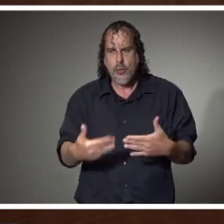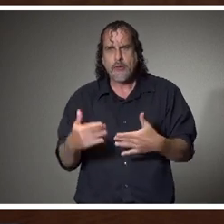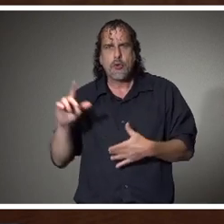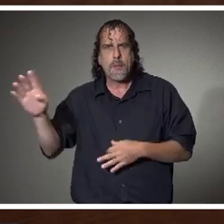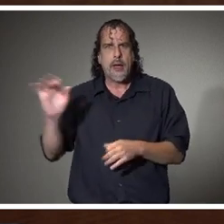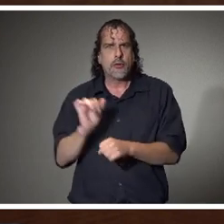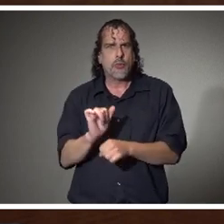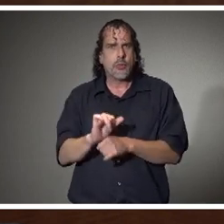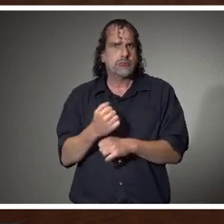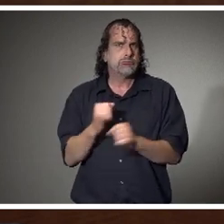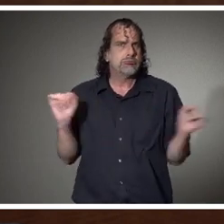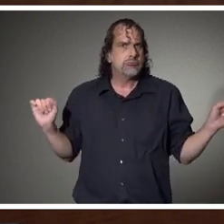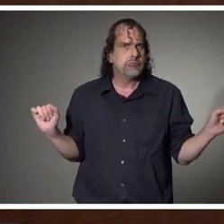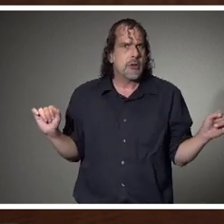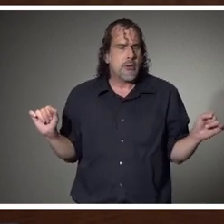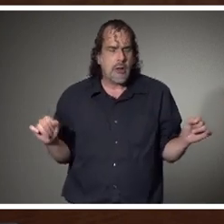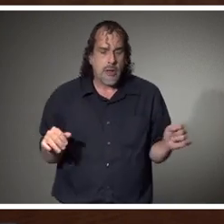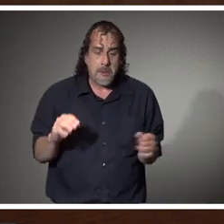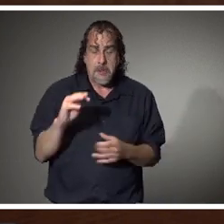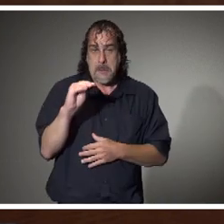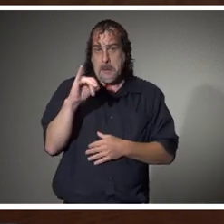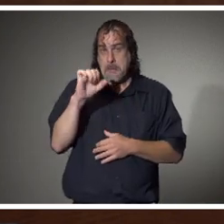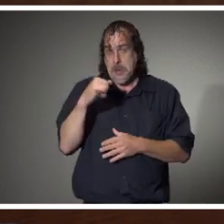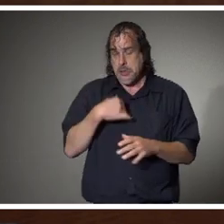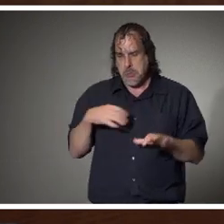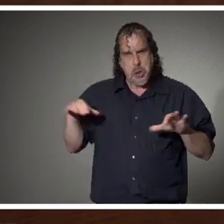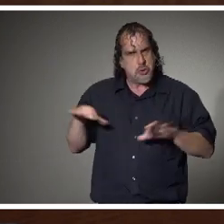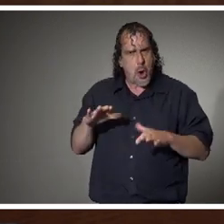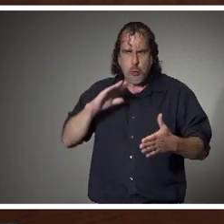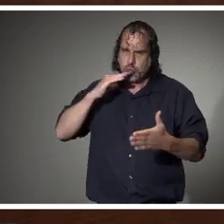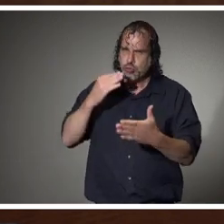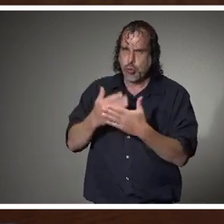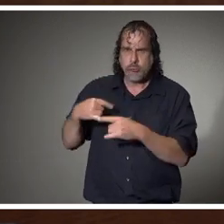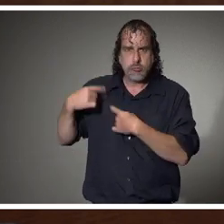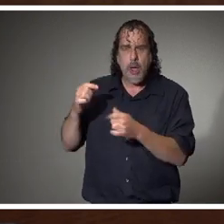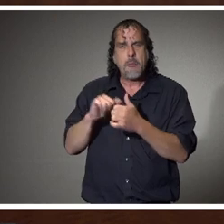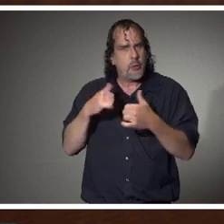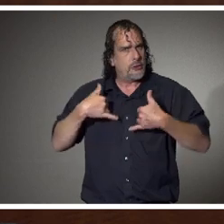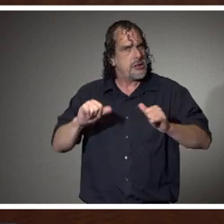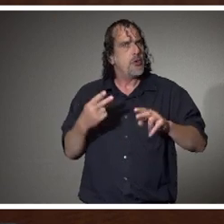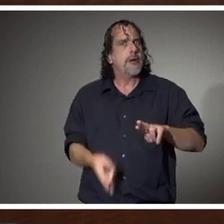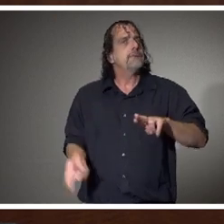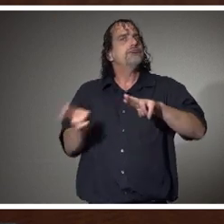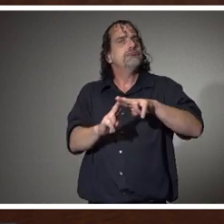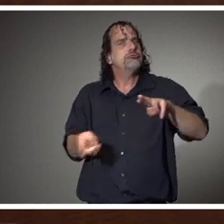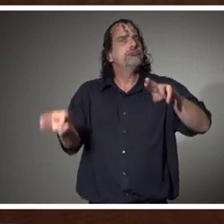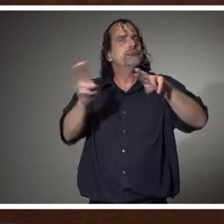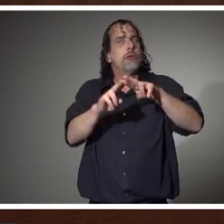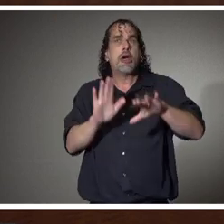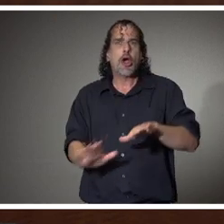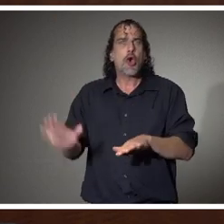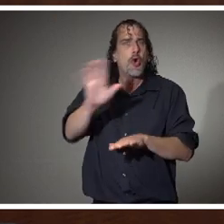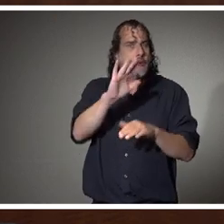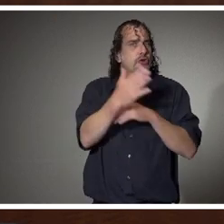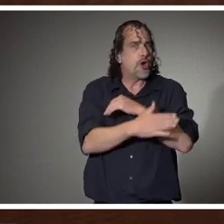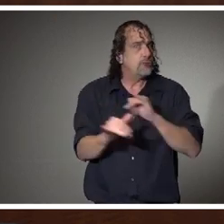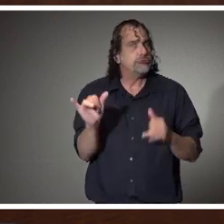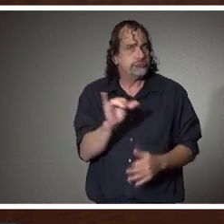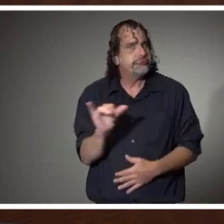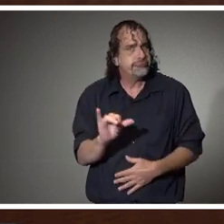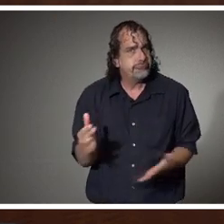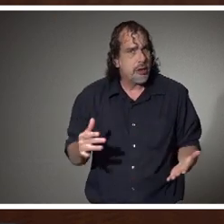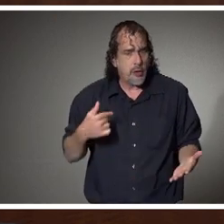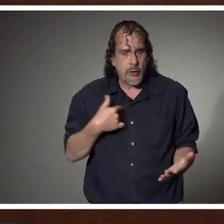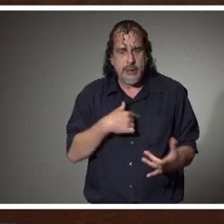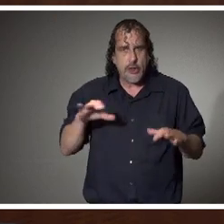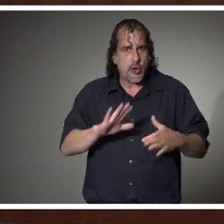safely. Mississippi has done a good job with testing, but we need to ramp up this effort across the country. We all need to do our